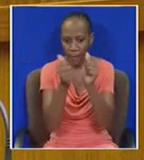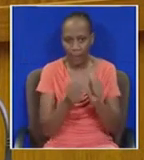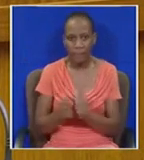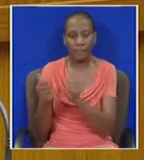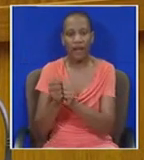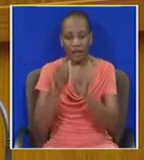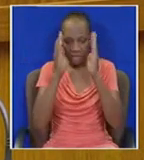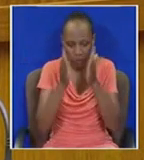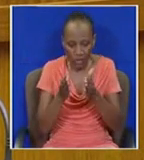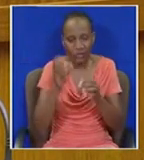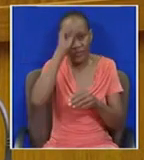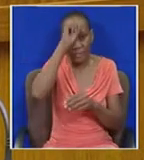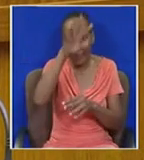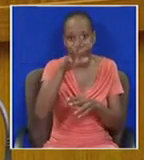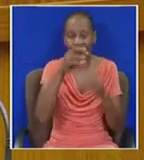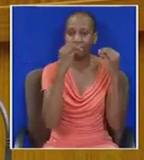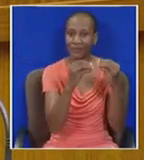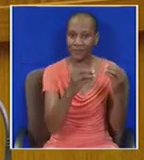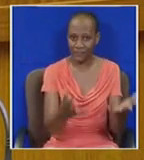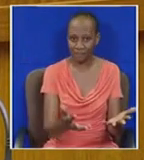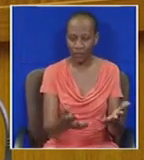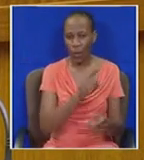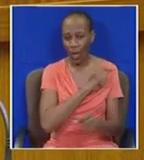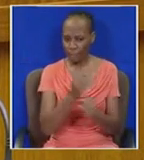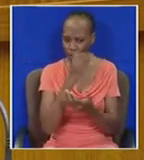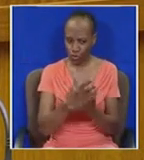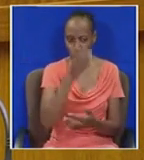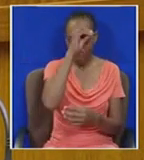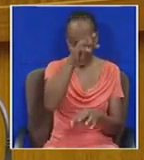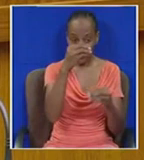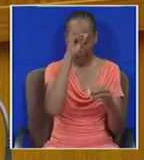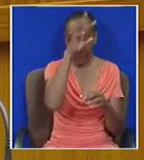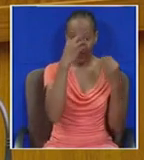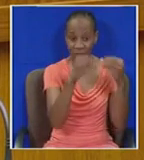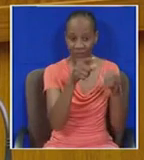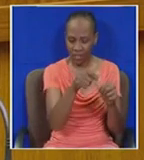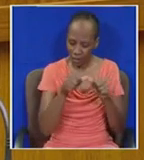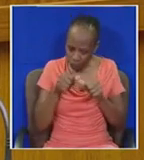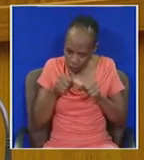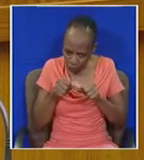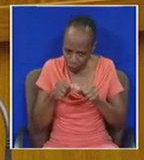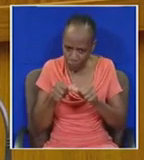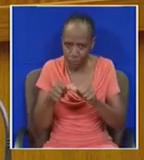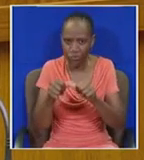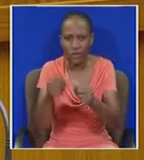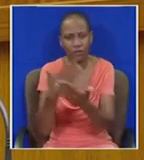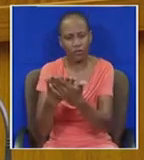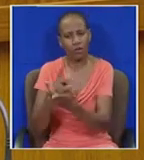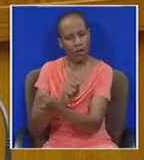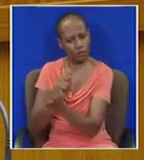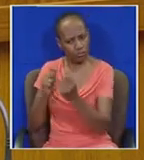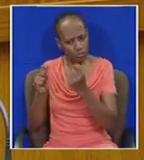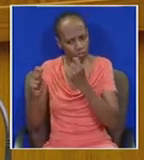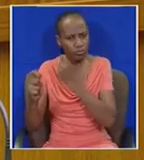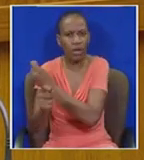charter to ensure that it is truly an effective instrument to sustainably transform the face